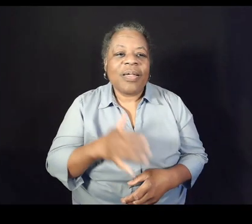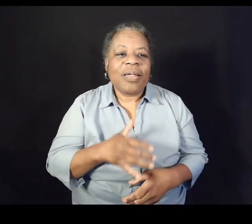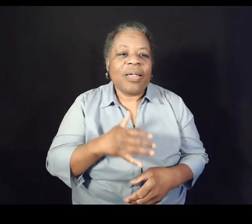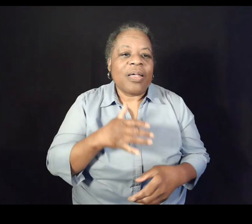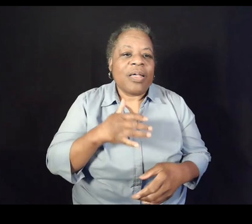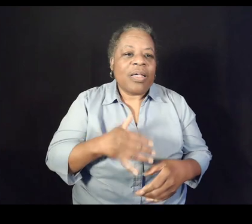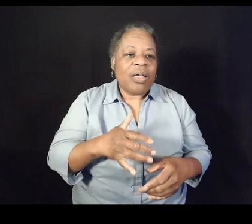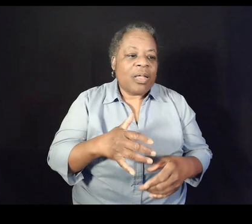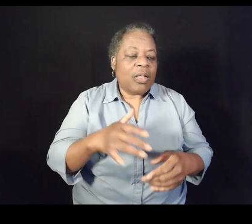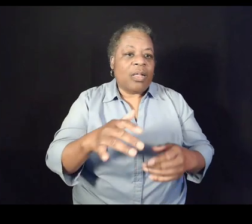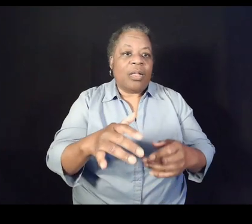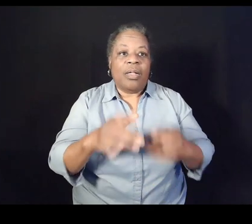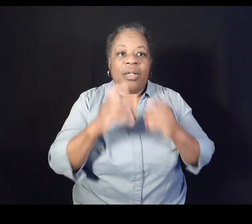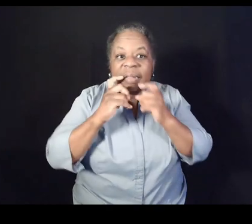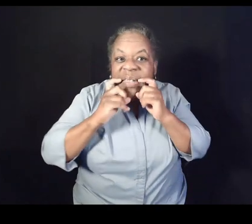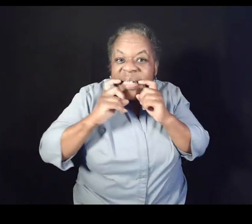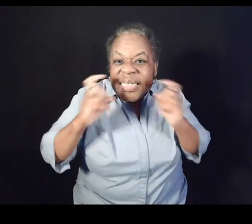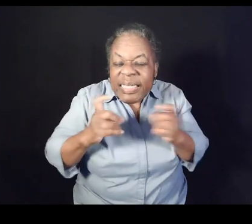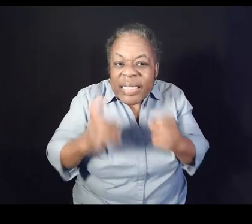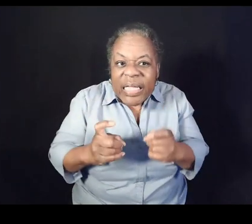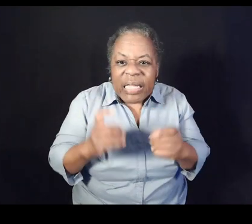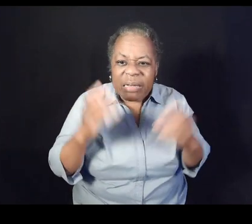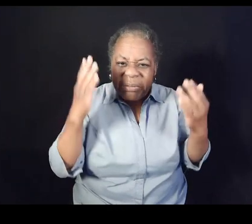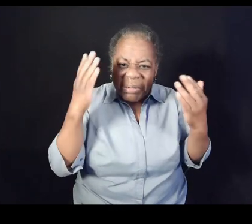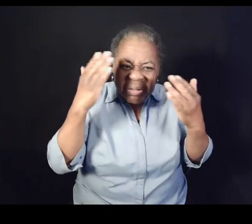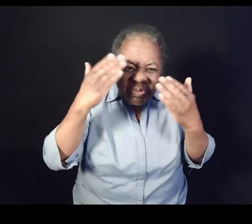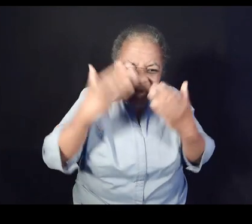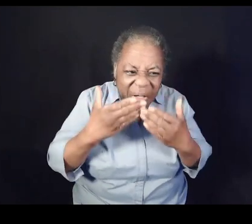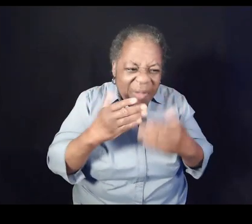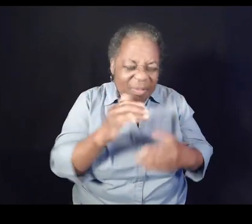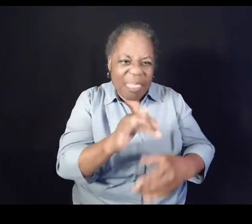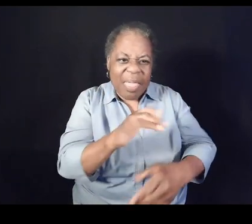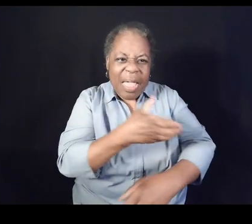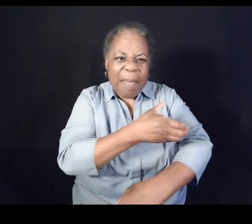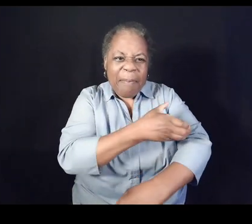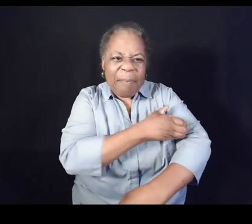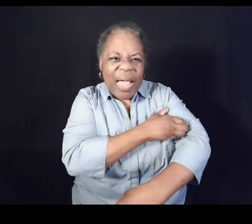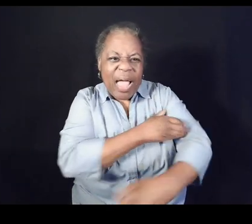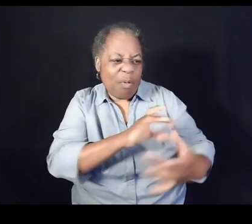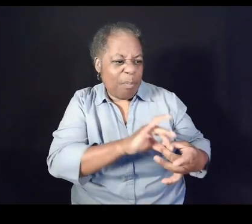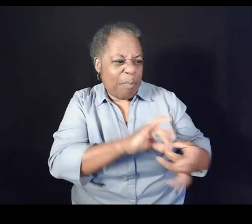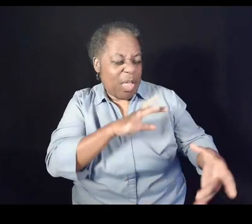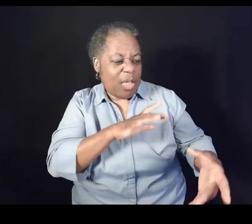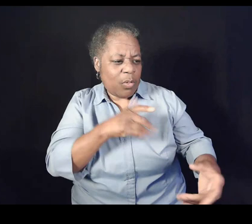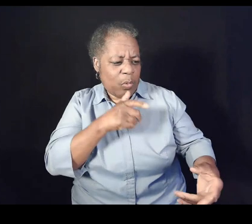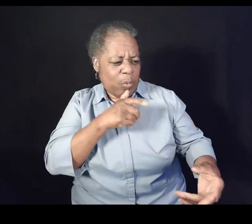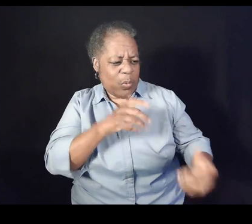Love is not-